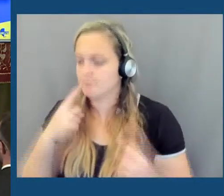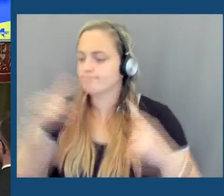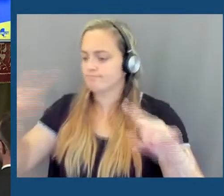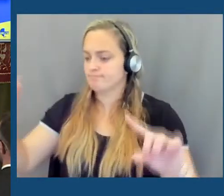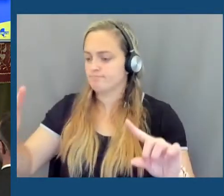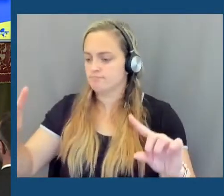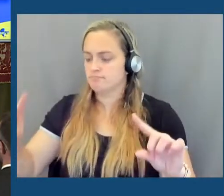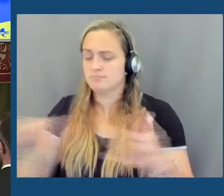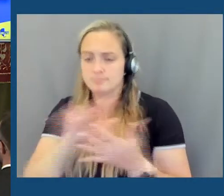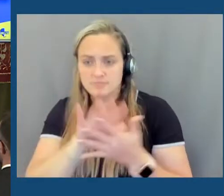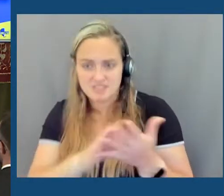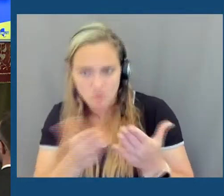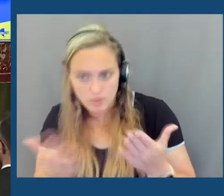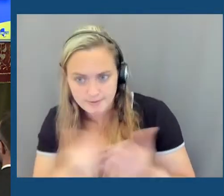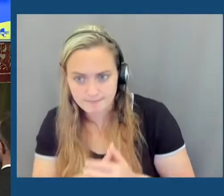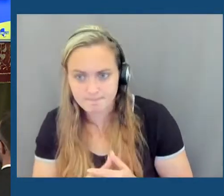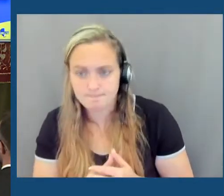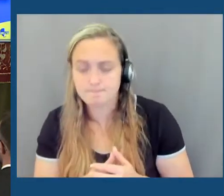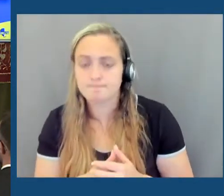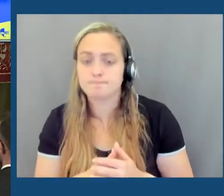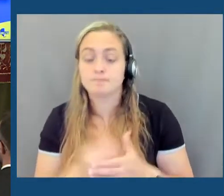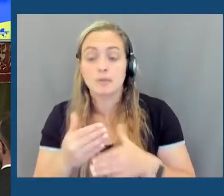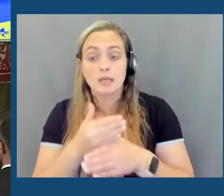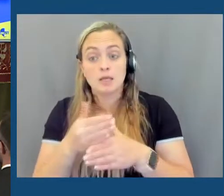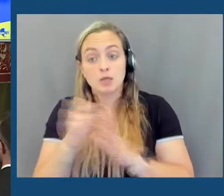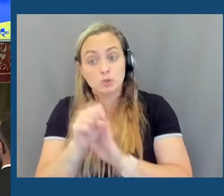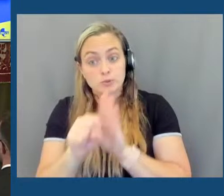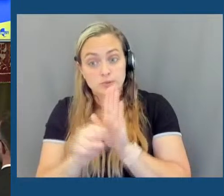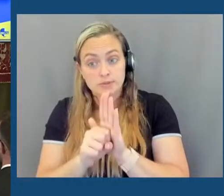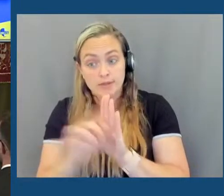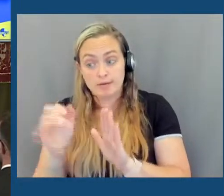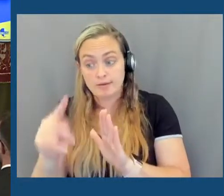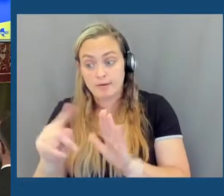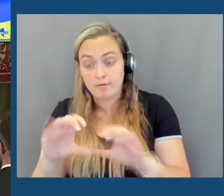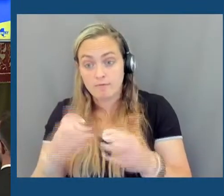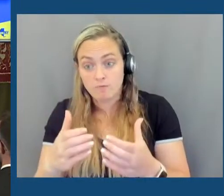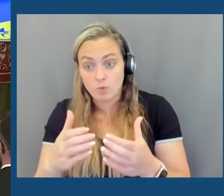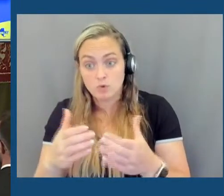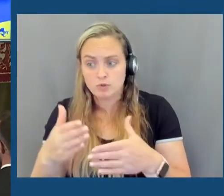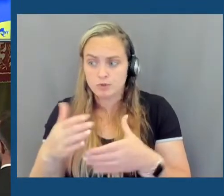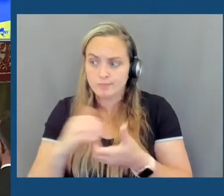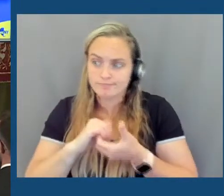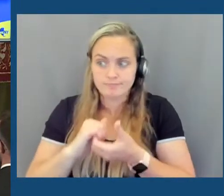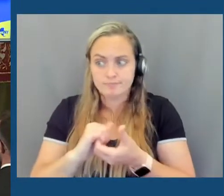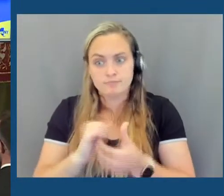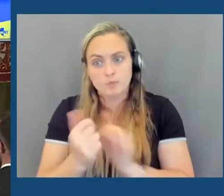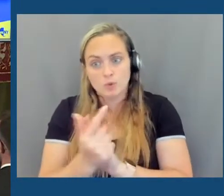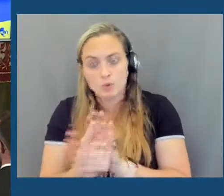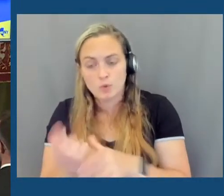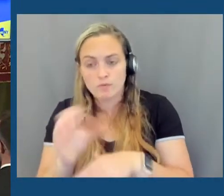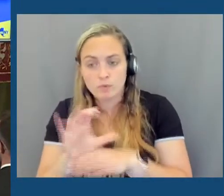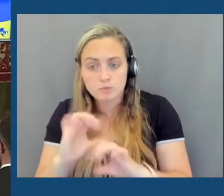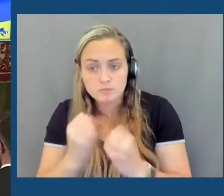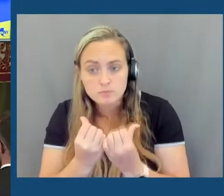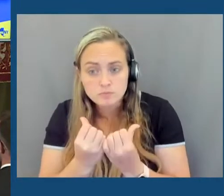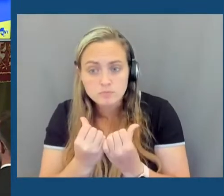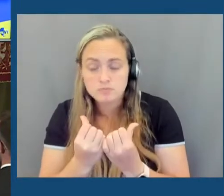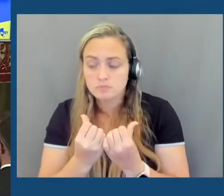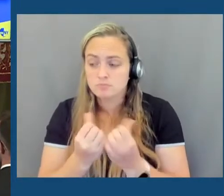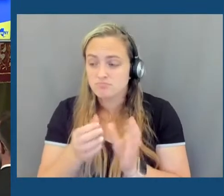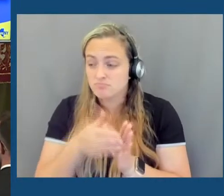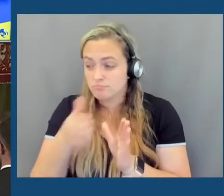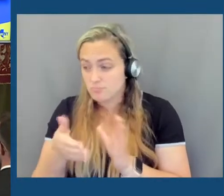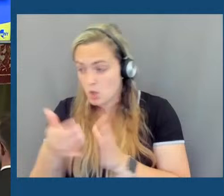fronts. We've created interstate task forces on illegal guns to collaborate with law enforcement agencies in neighboring